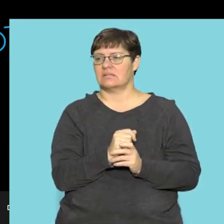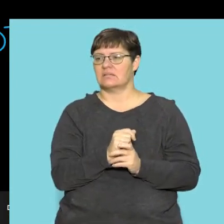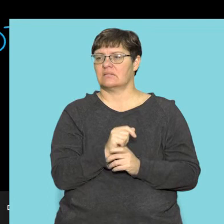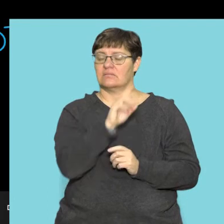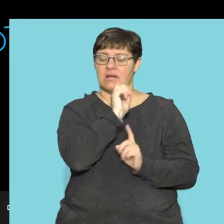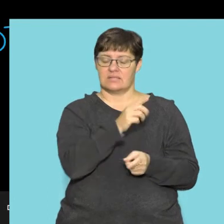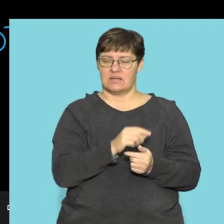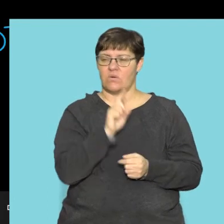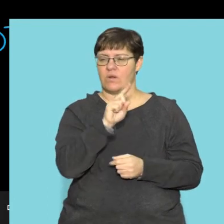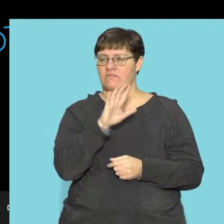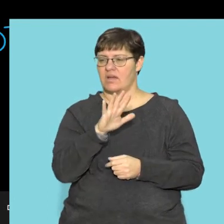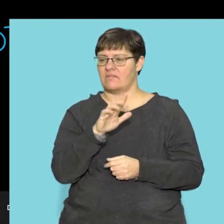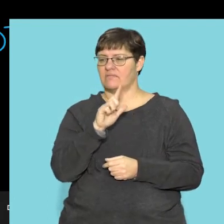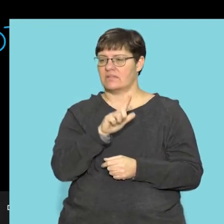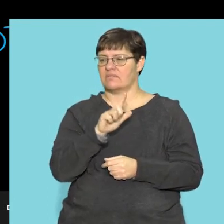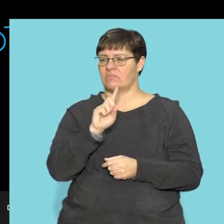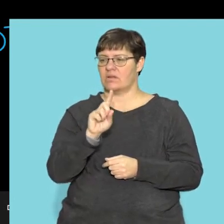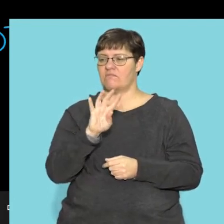minus